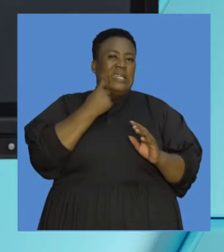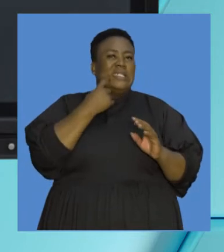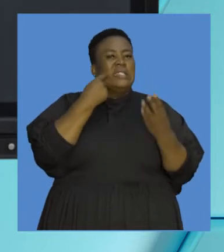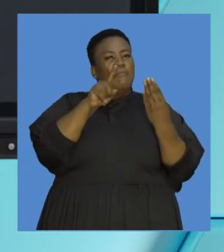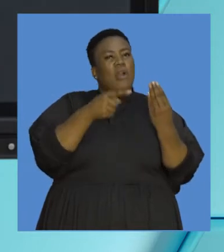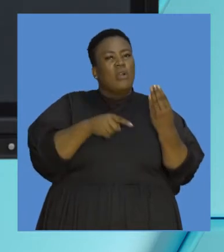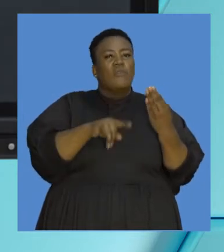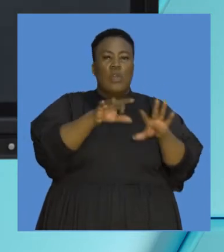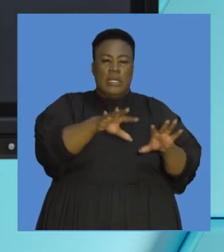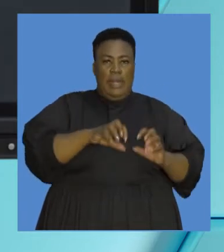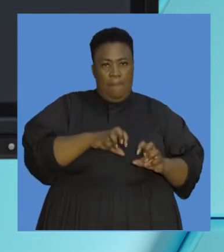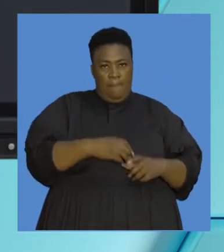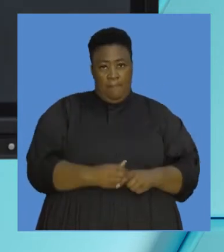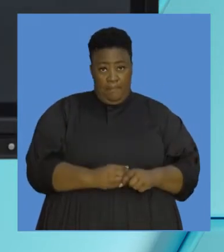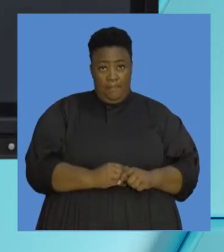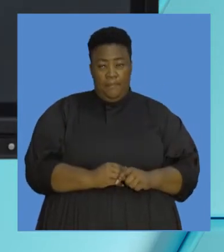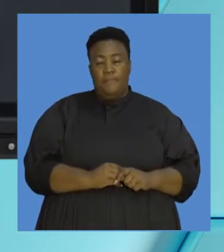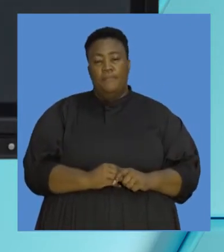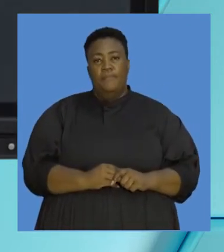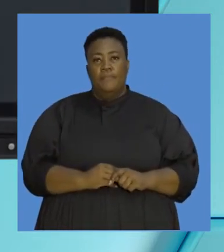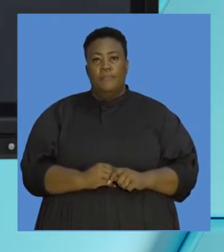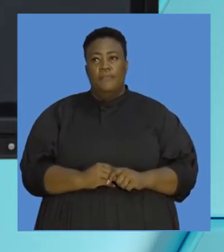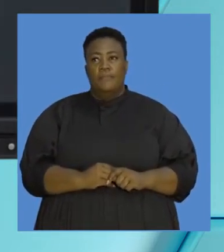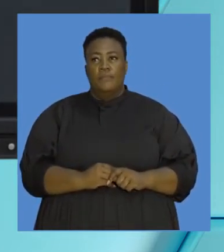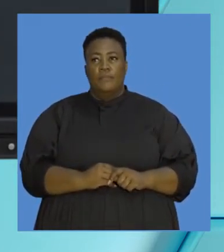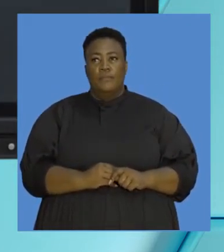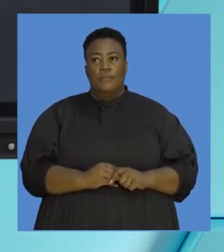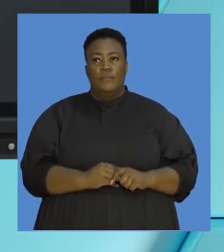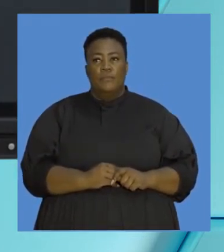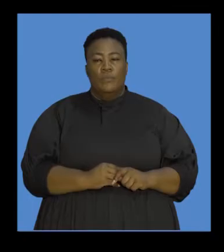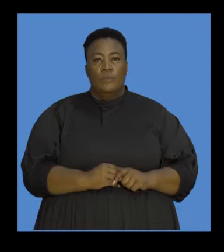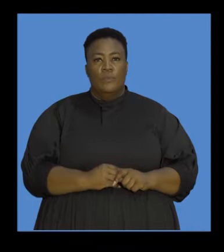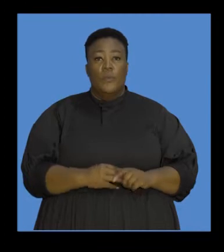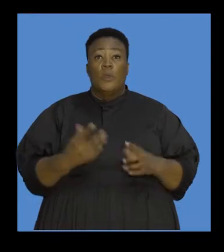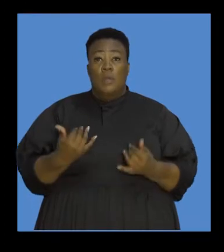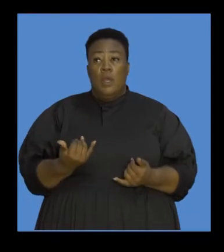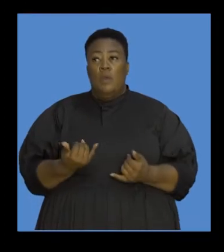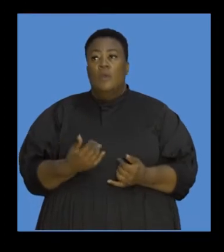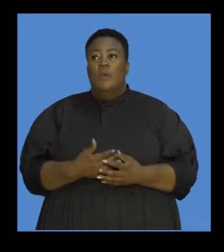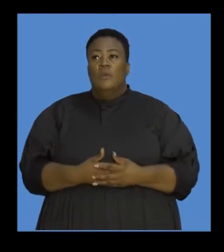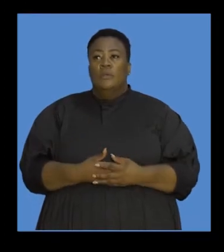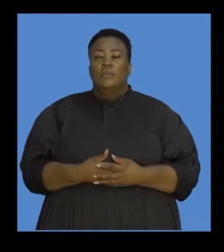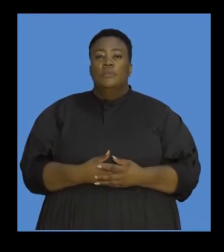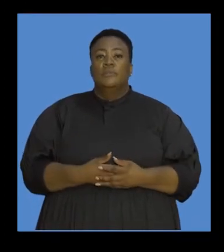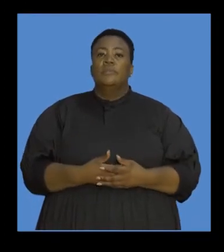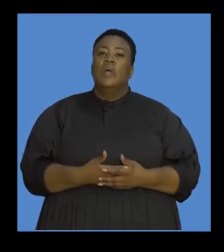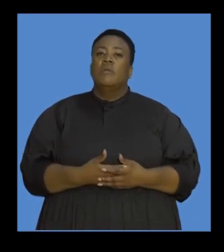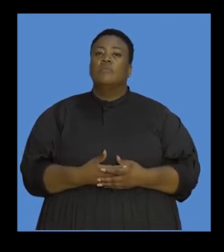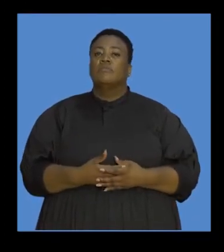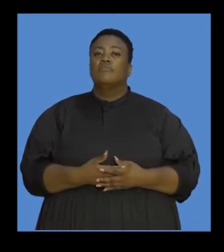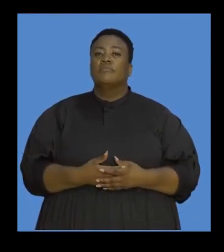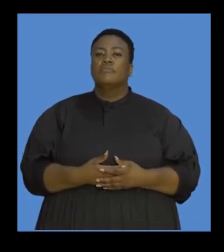is your easy marks in an exam. These are your giveaway marks, okay? Now, what happens when